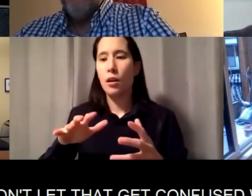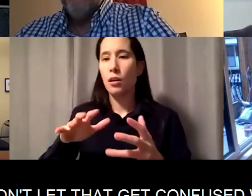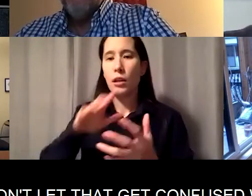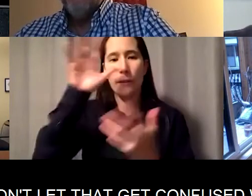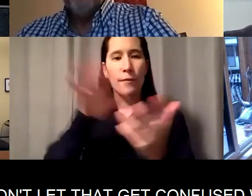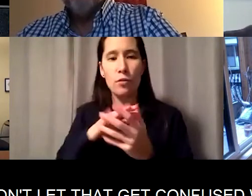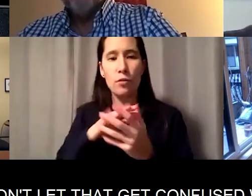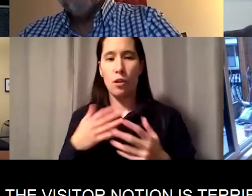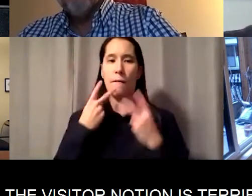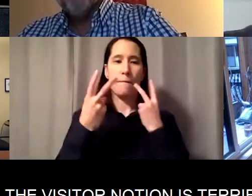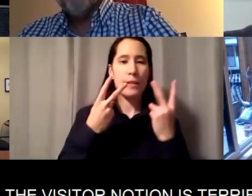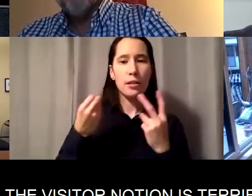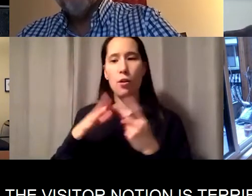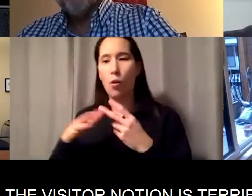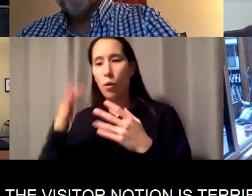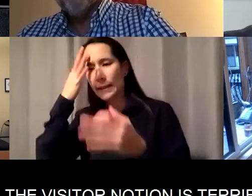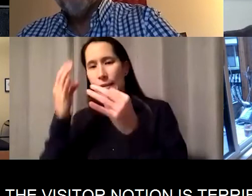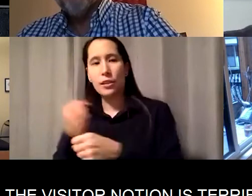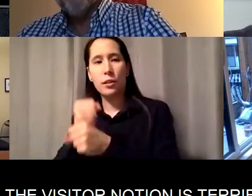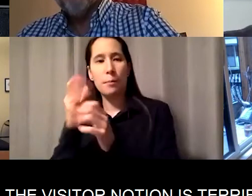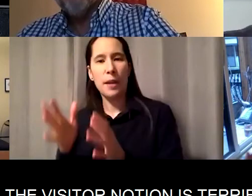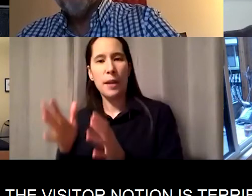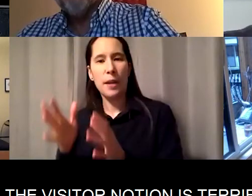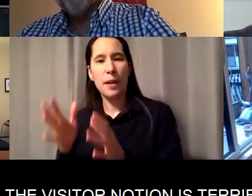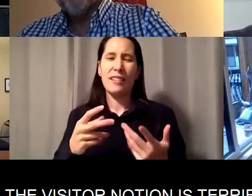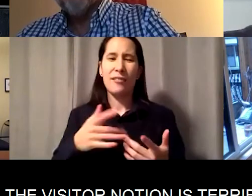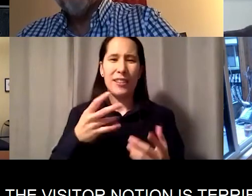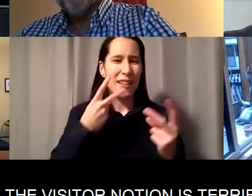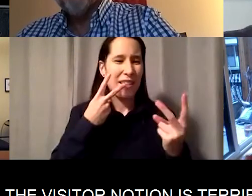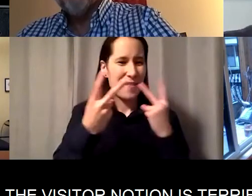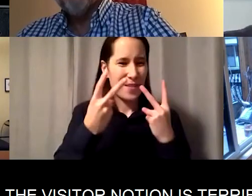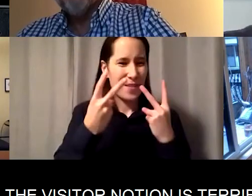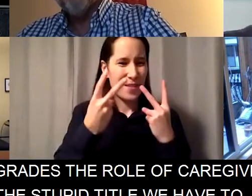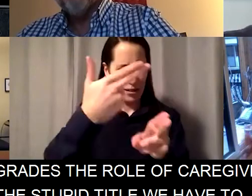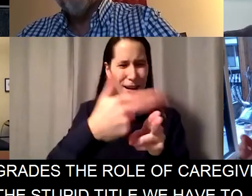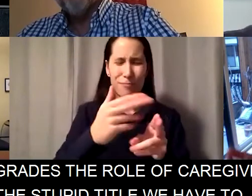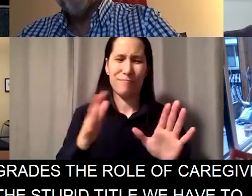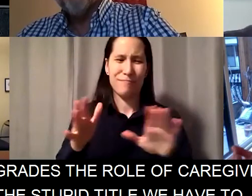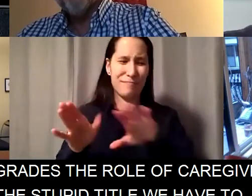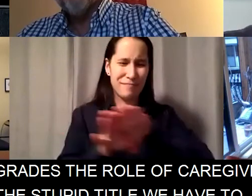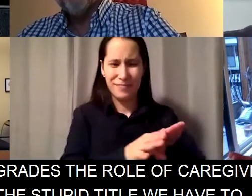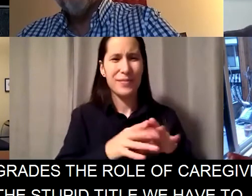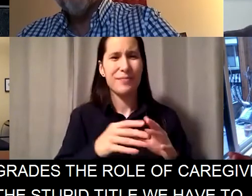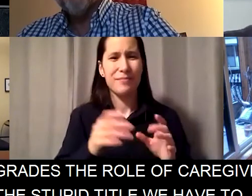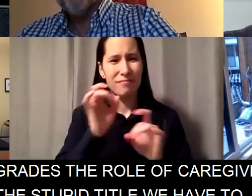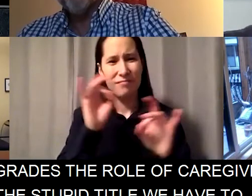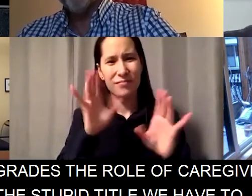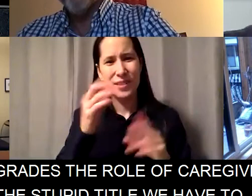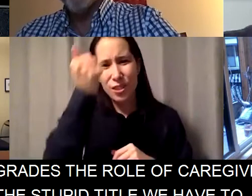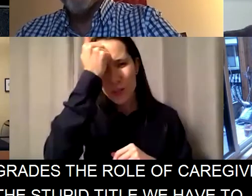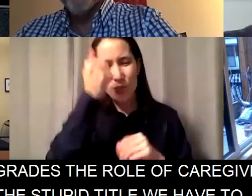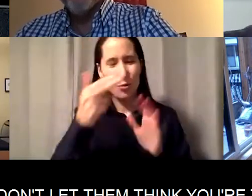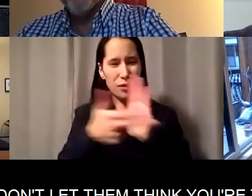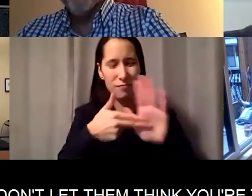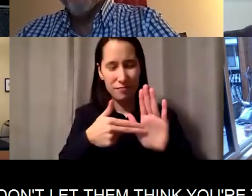Like, the visitor notion is terribly named that degrades the role of caregivers, but it's the stupid title we have to work with. But in